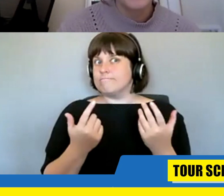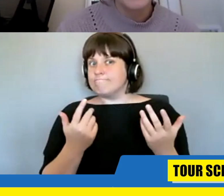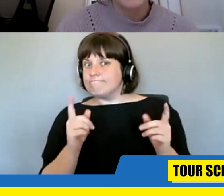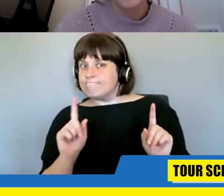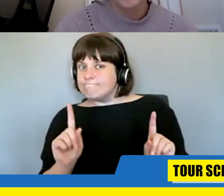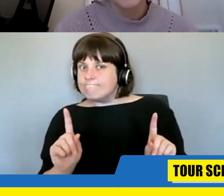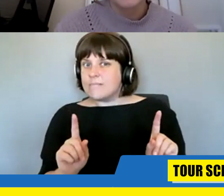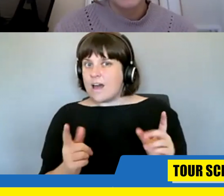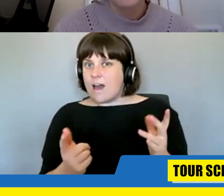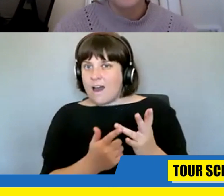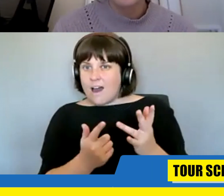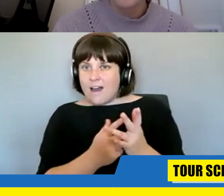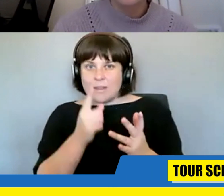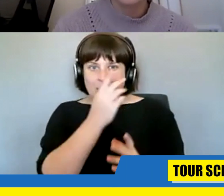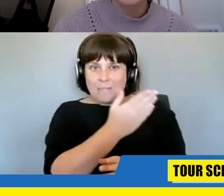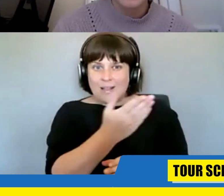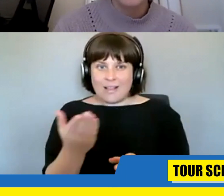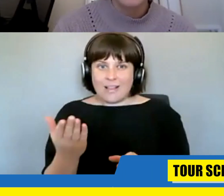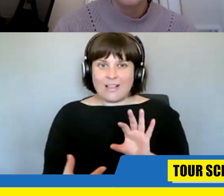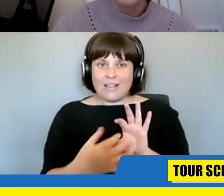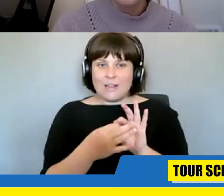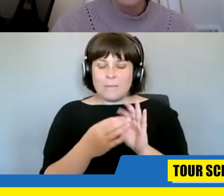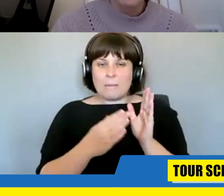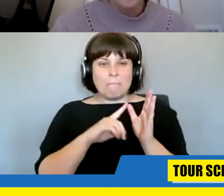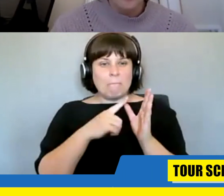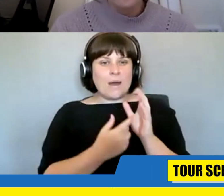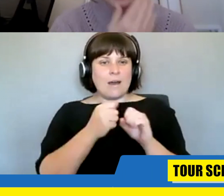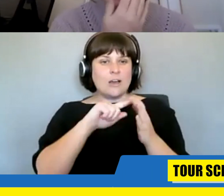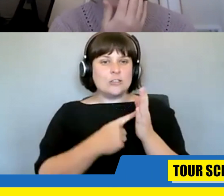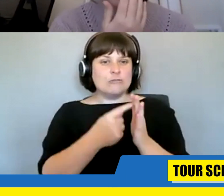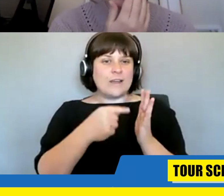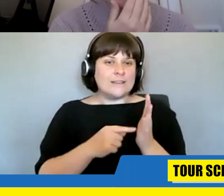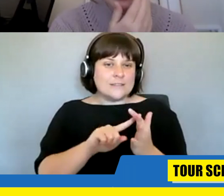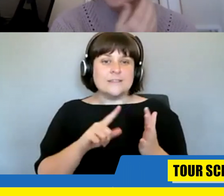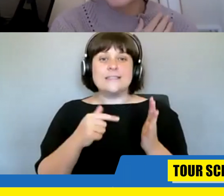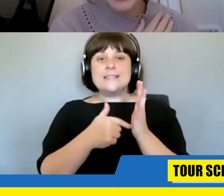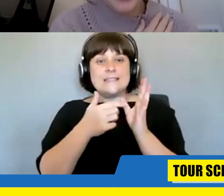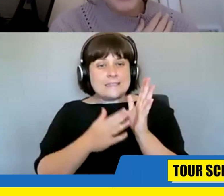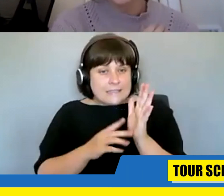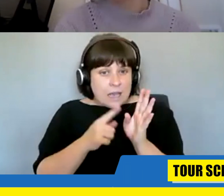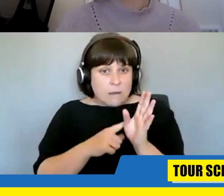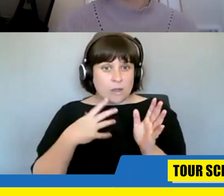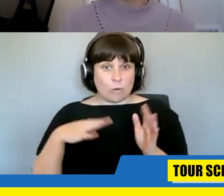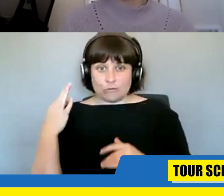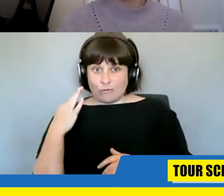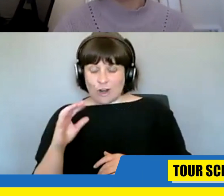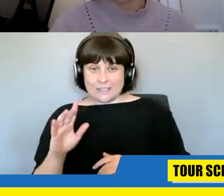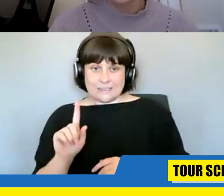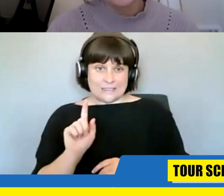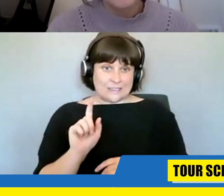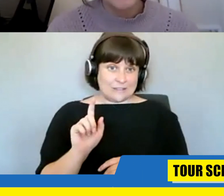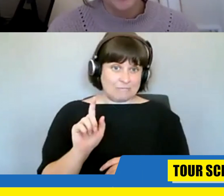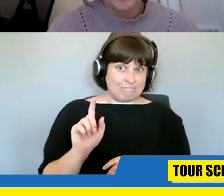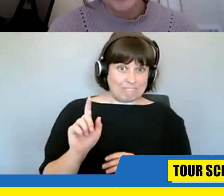other participants joining us today, maybe Margaret or Tammy, might want to offer and volunteer themselves for